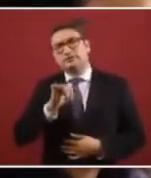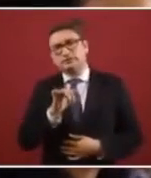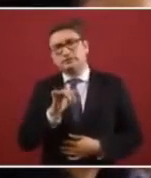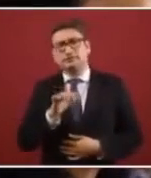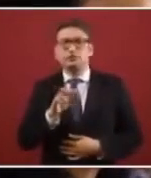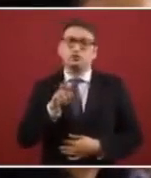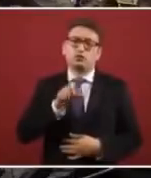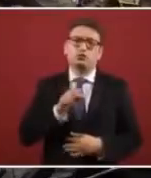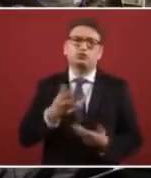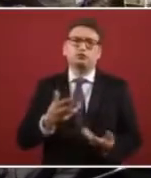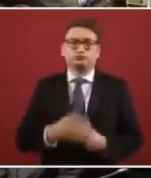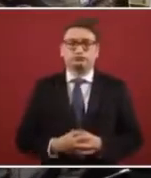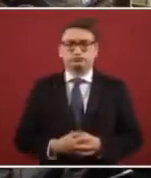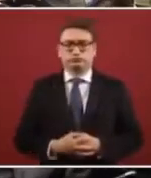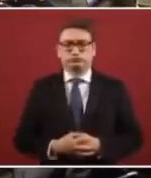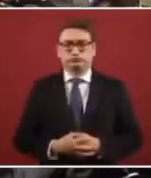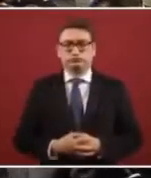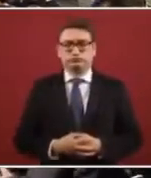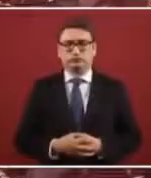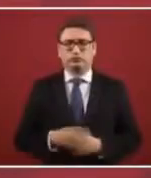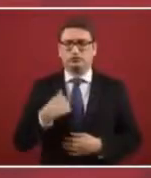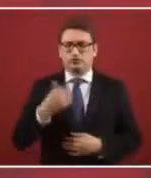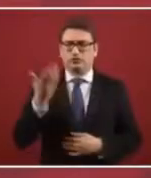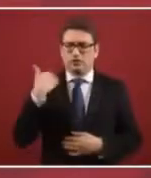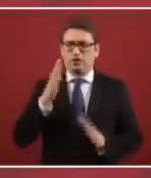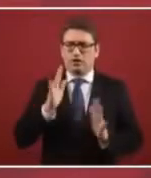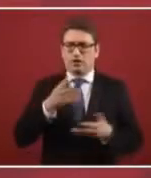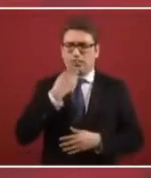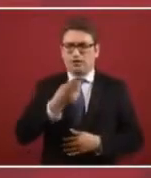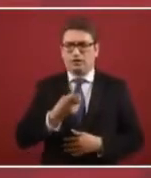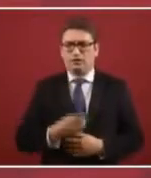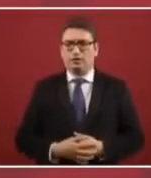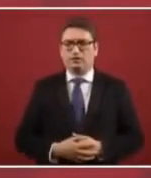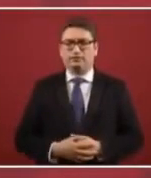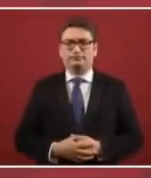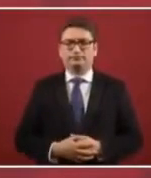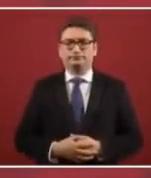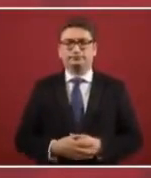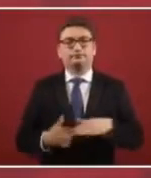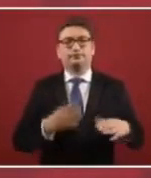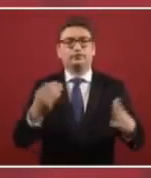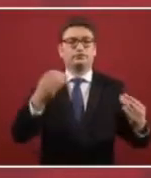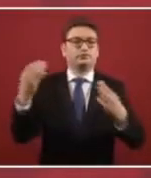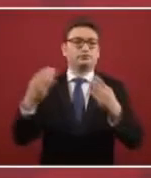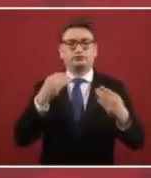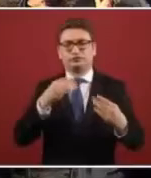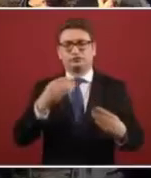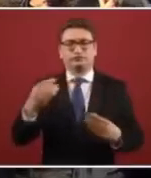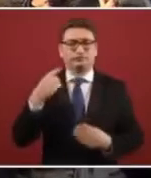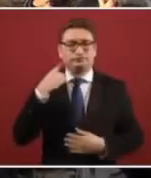I should it be yes or no he's just